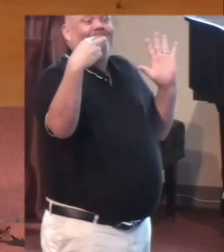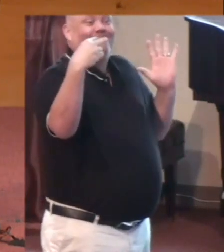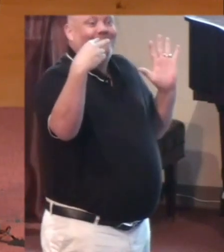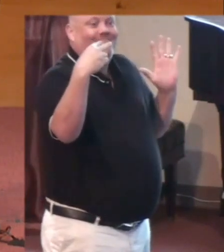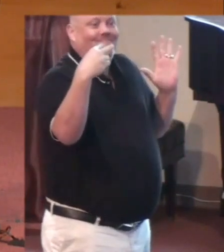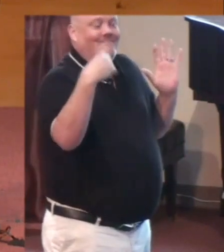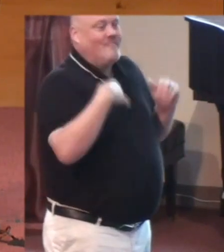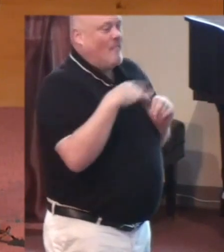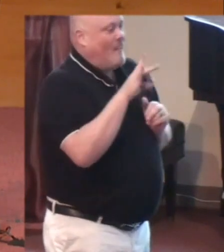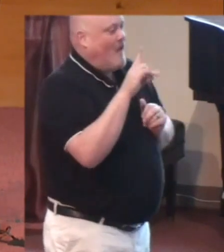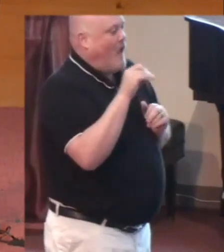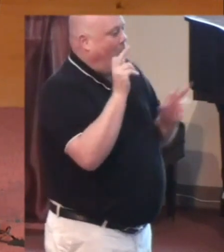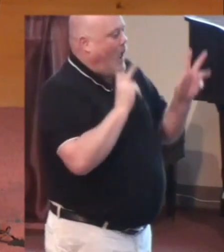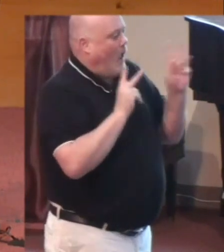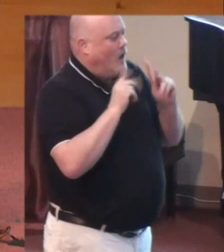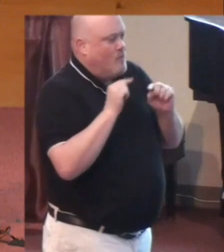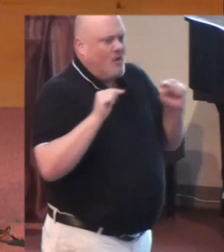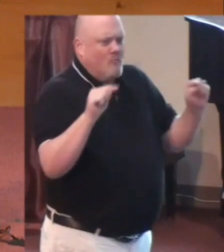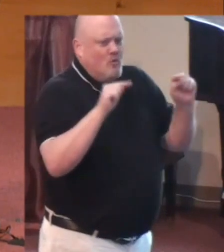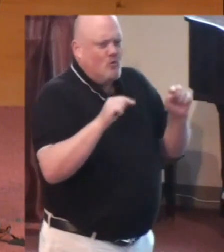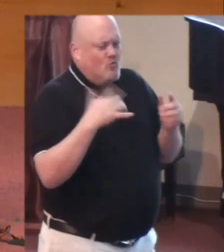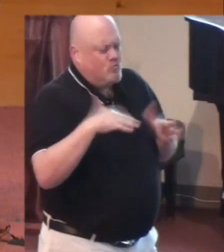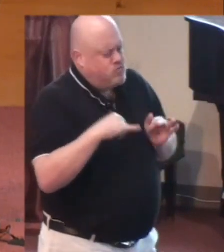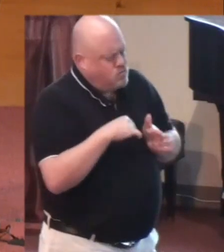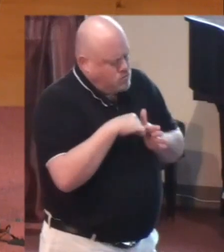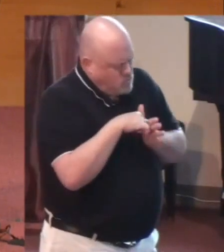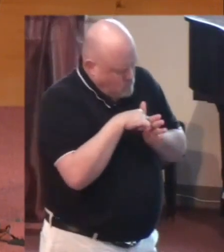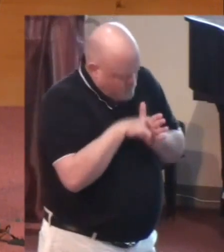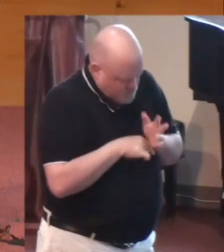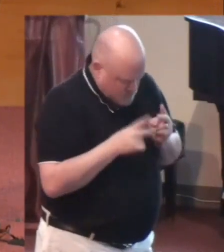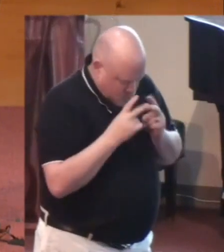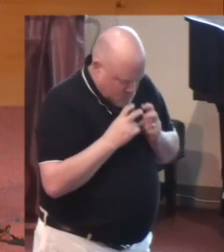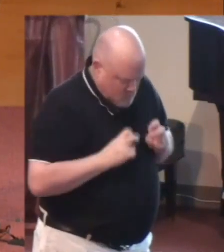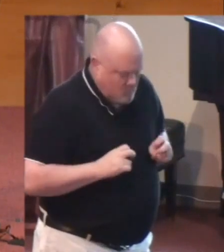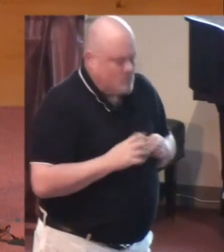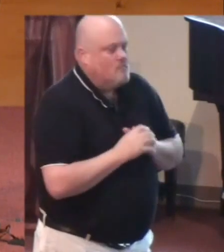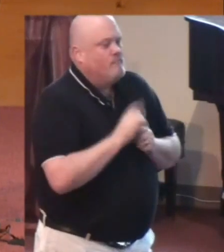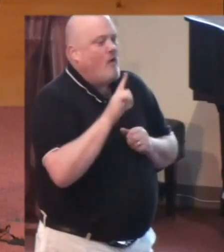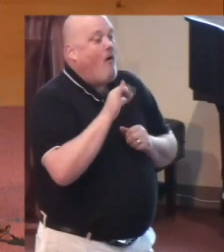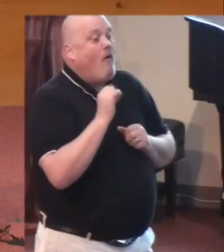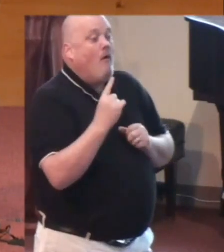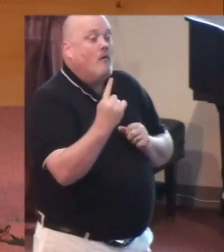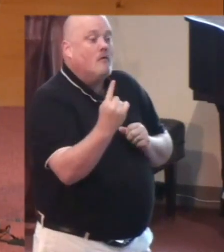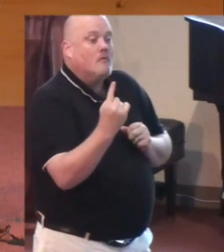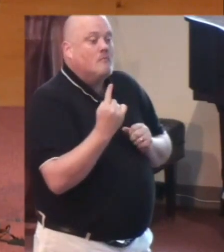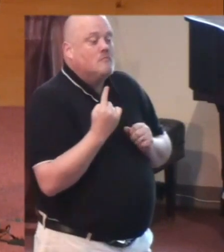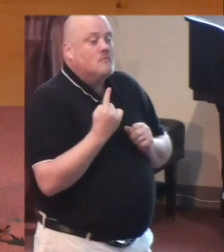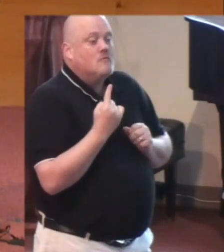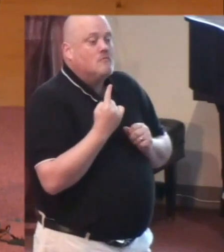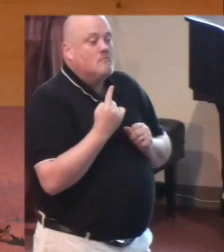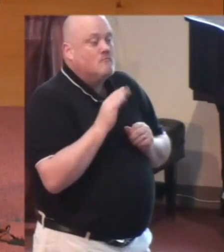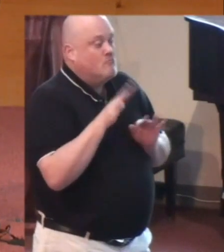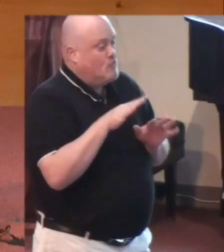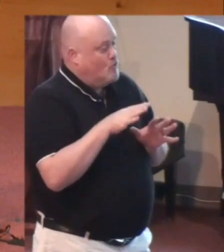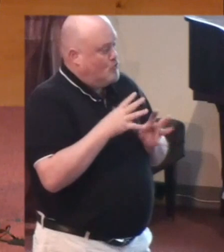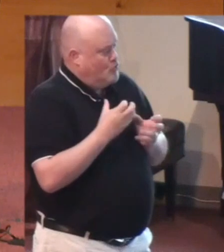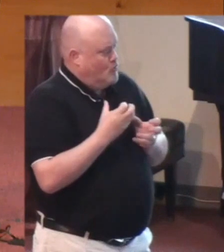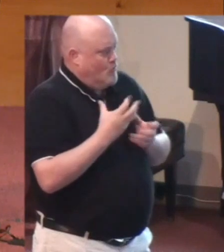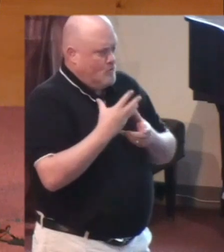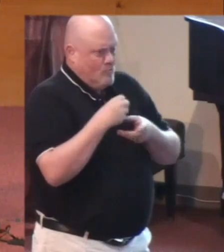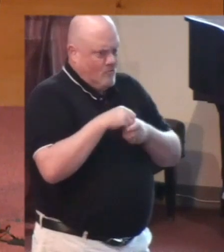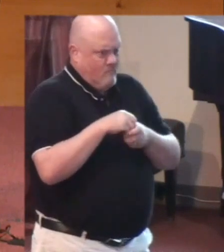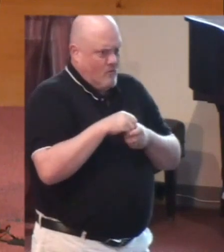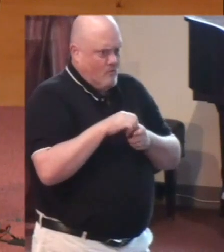And there were 80 people there doing some very intensive work. So Colin comes up to me and says, "Do you want to do some work,